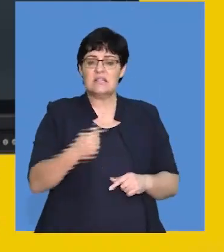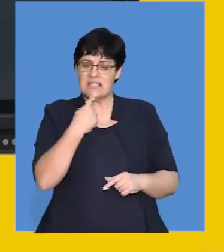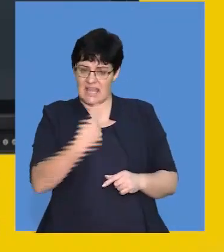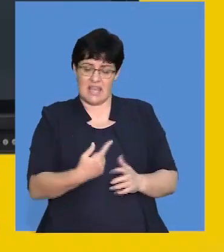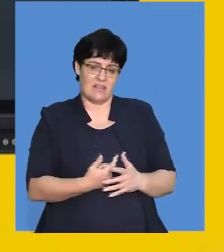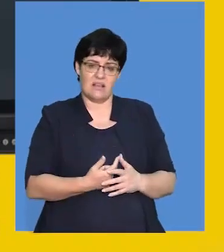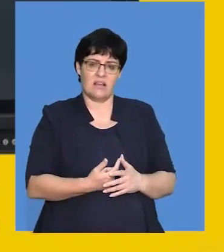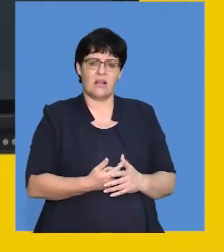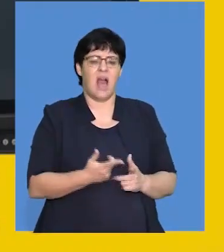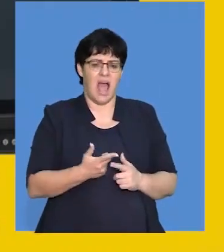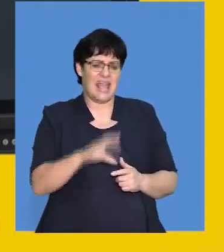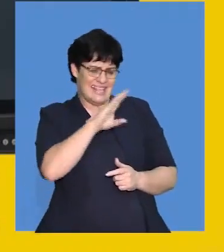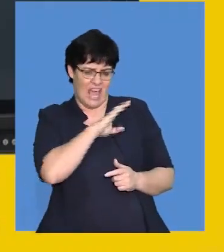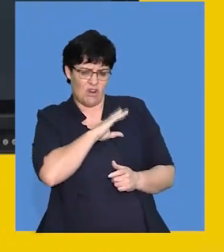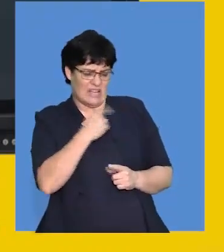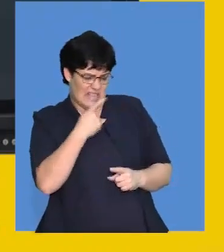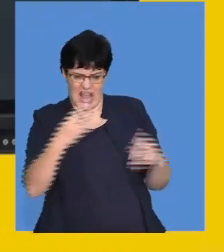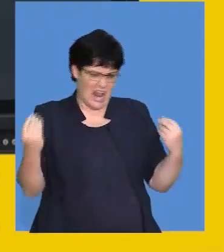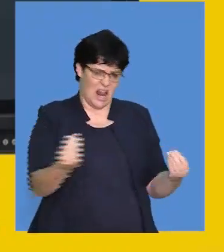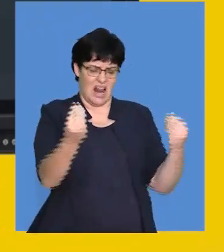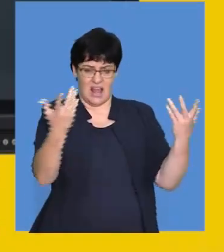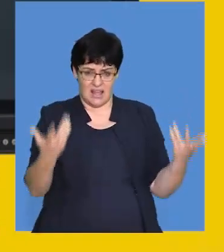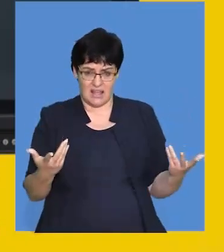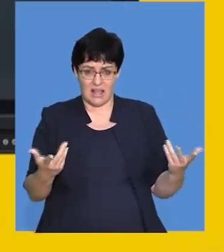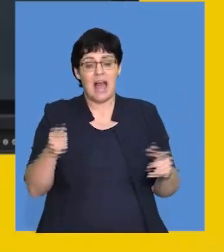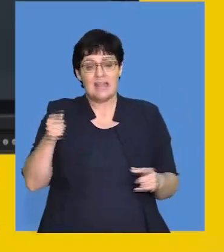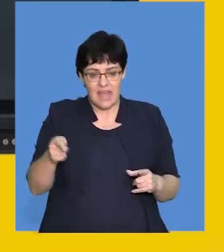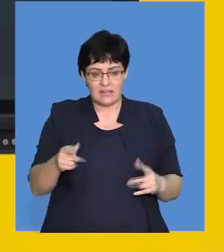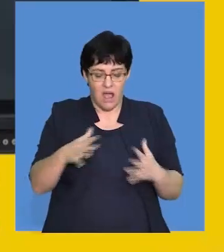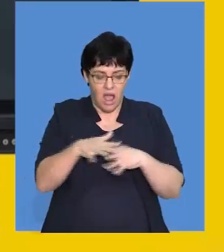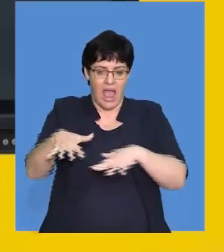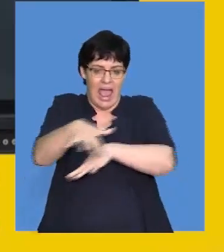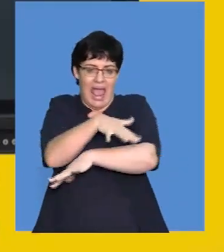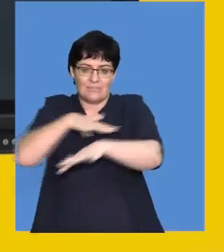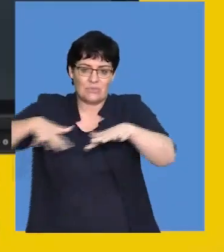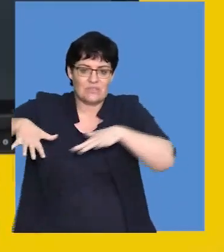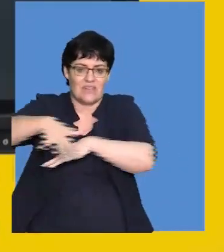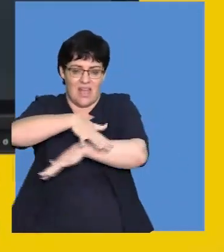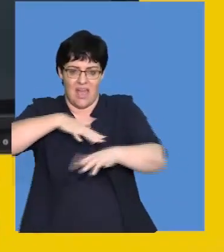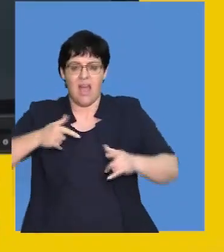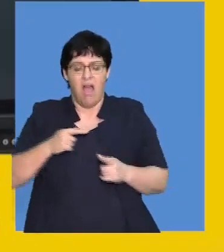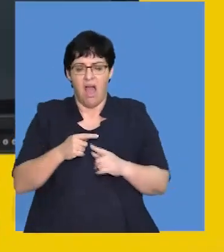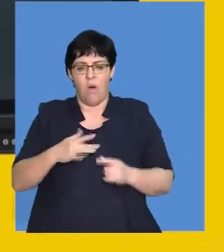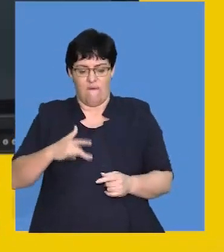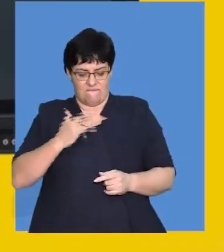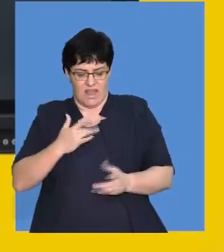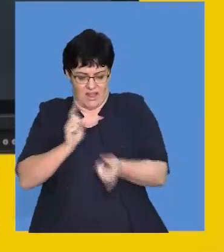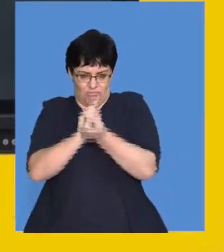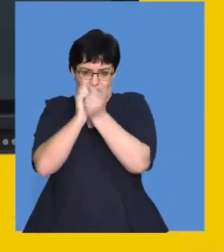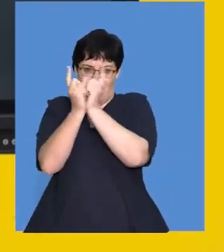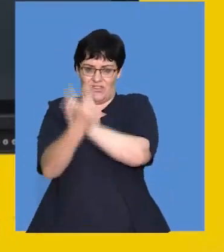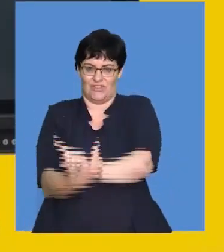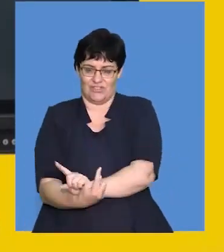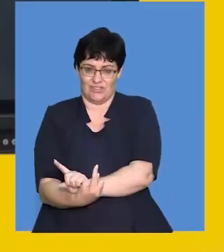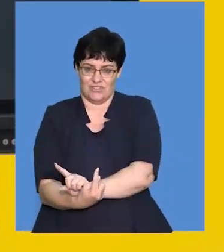their characters say things, and that makes the atmosphere of the room change. Sometimes